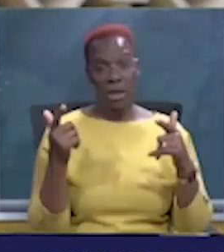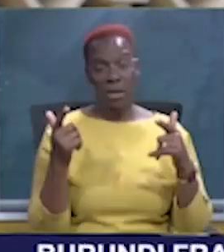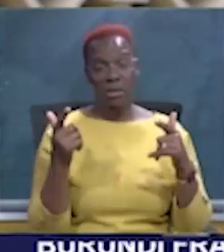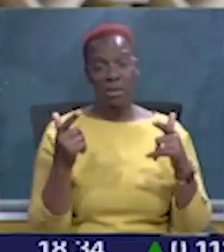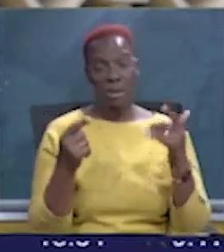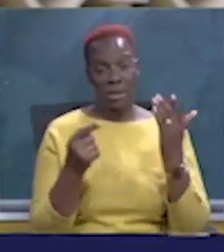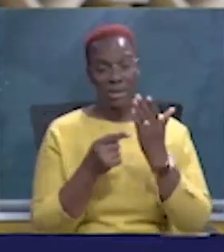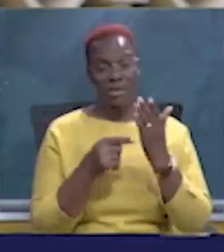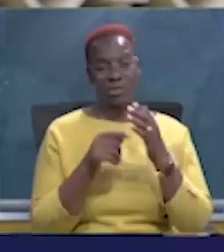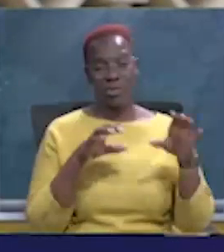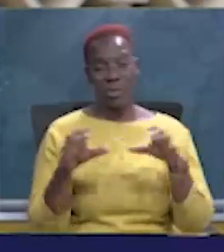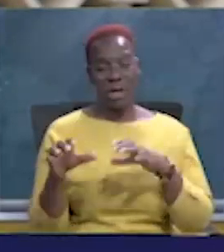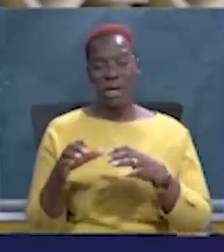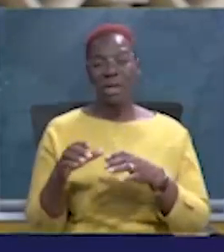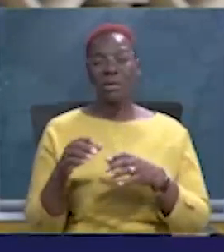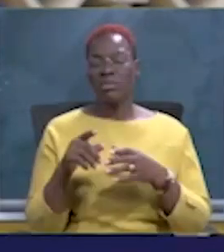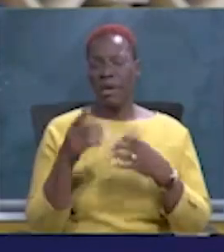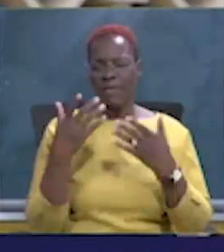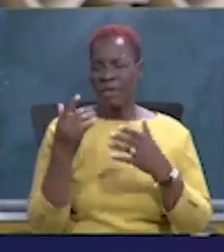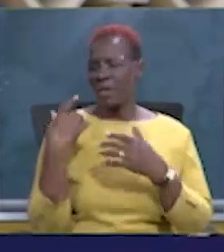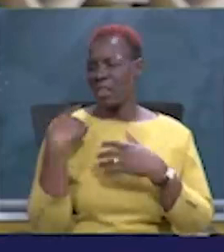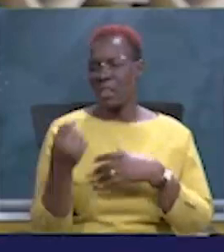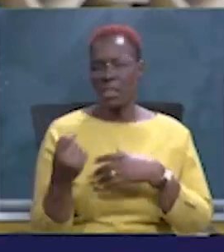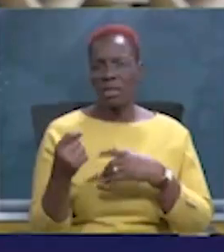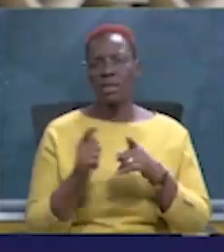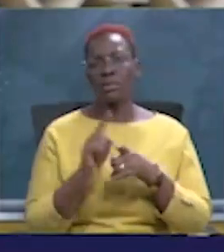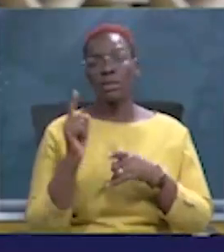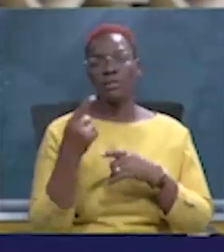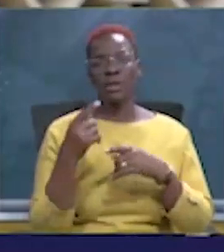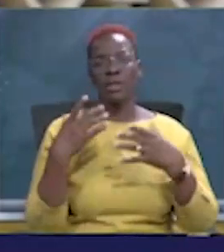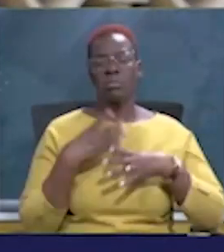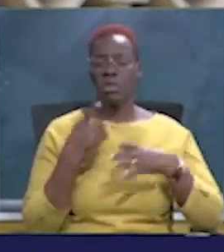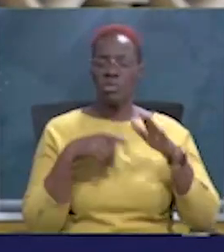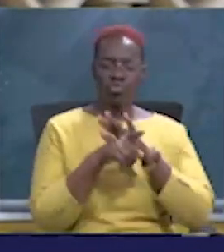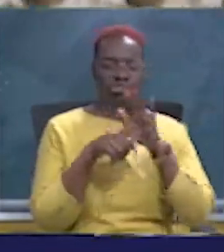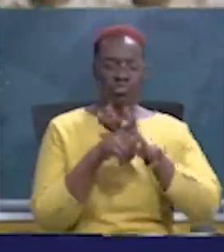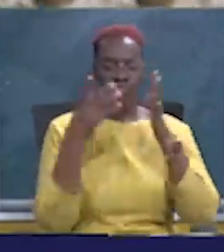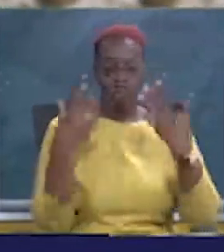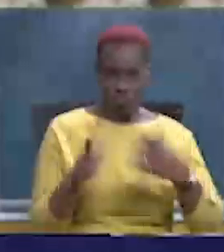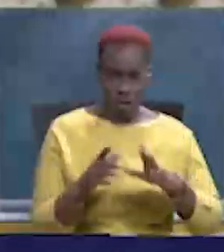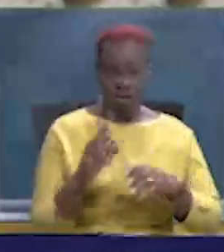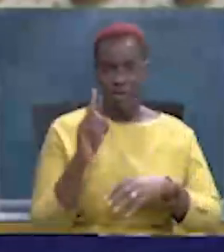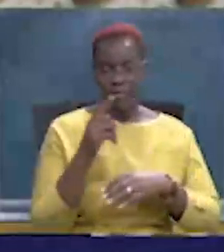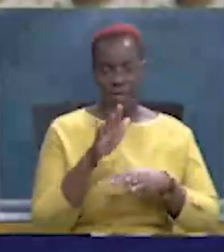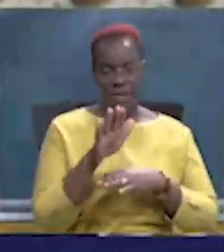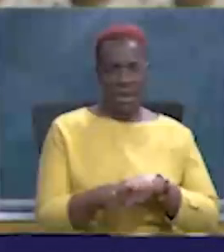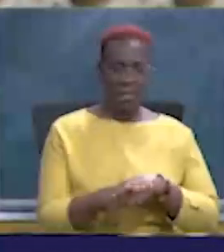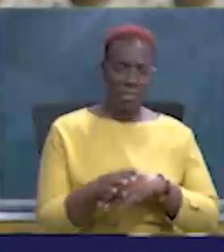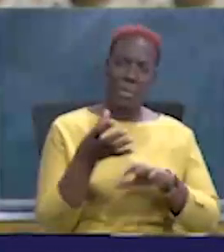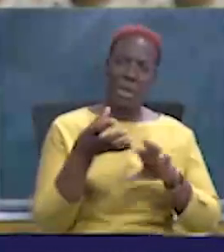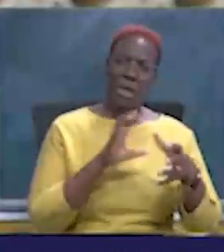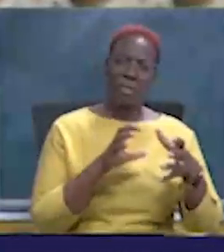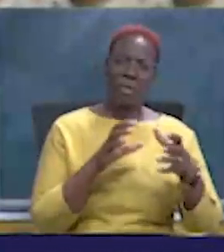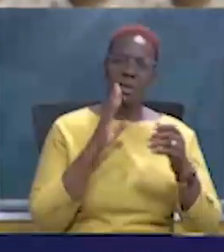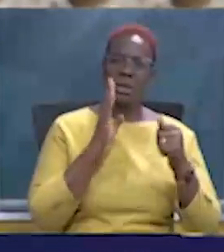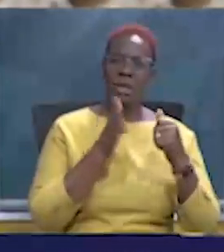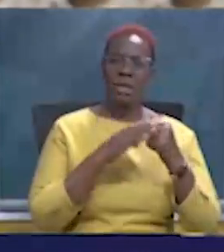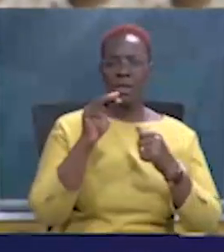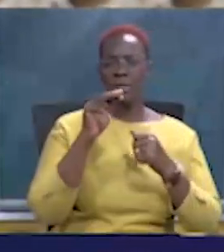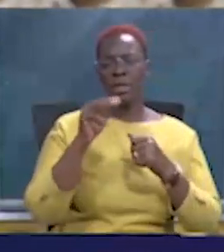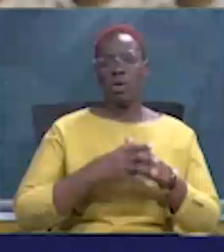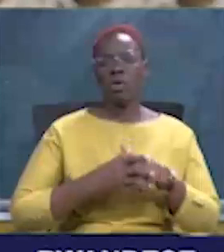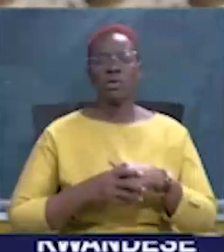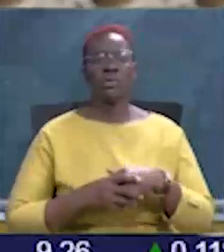market, which was completed recently, and the first occupants have gone into it. The first phase was about 900 million